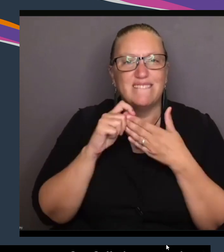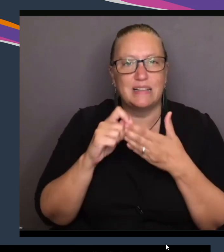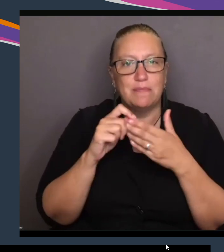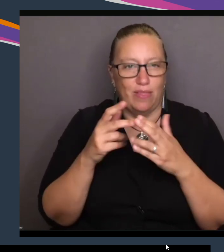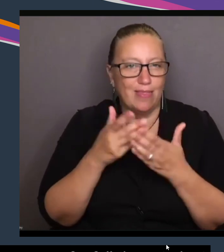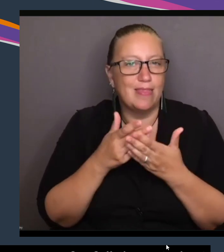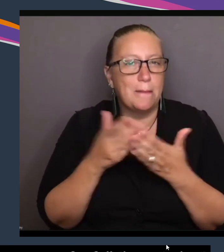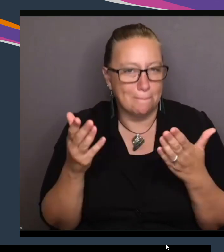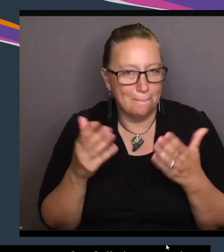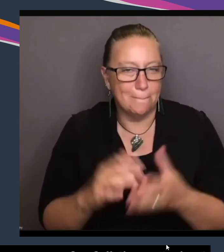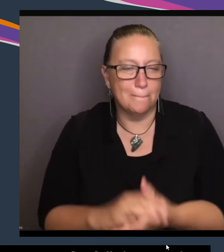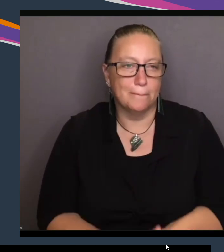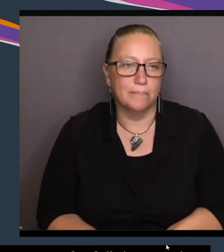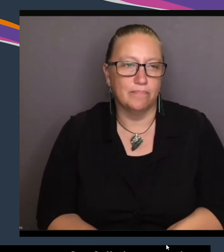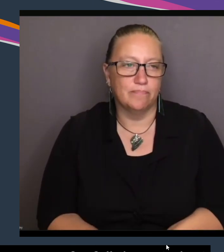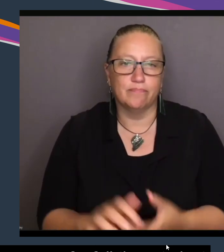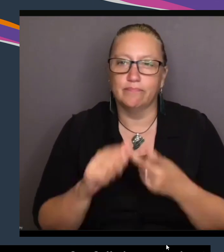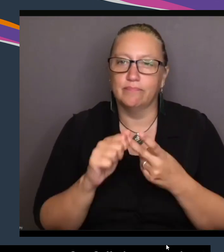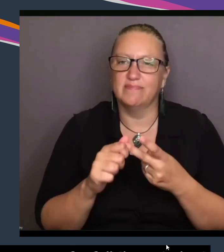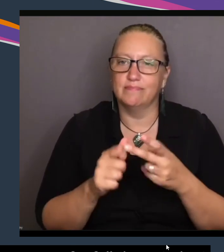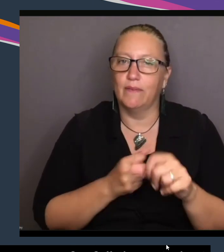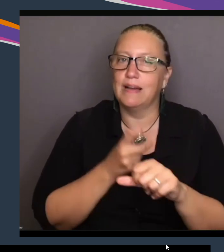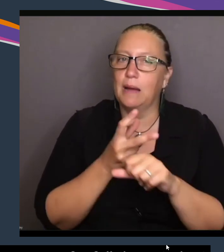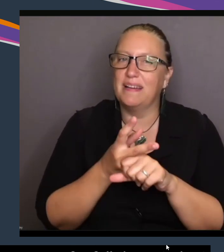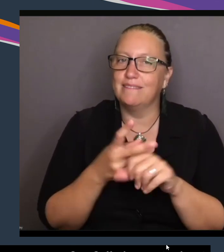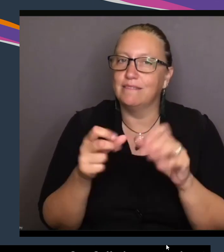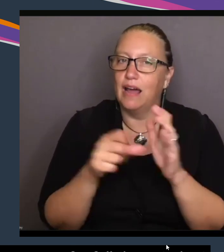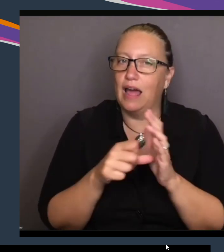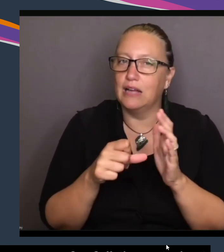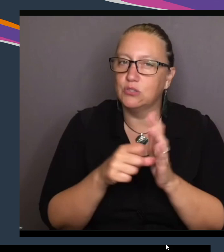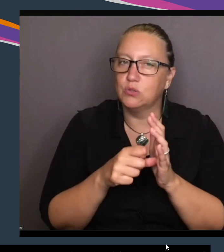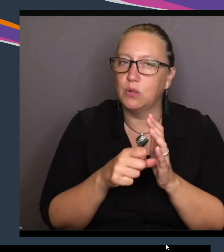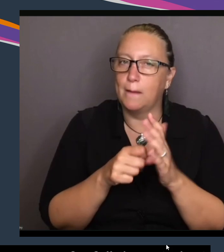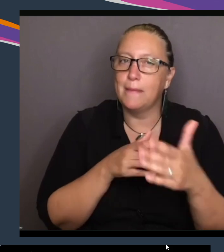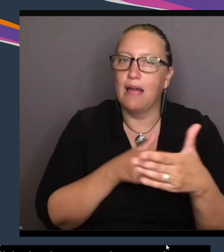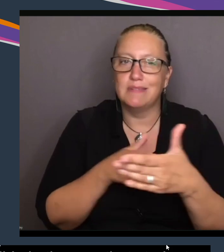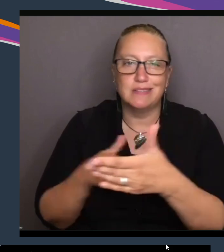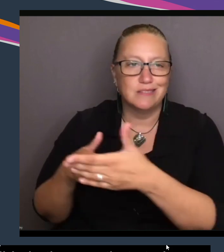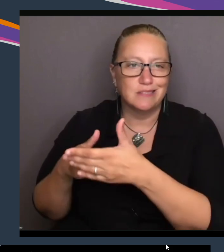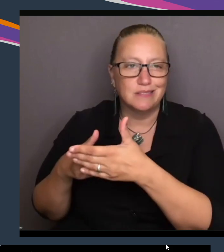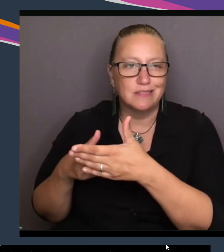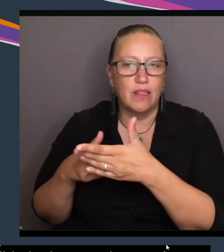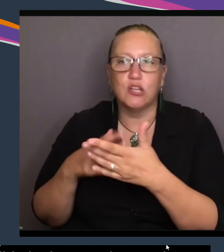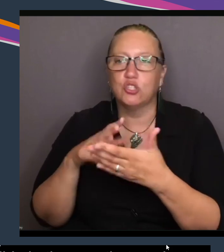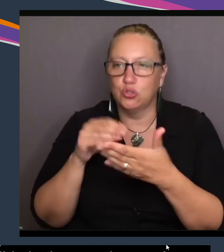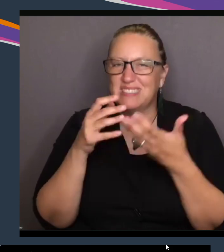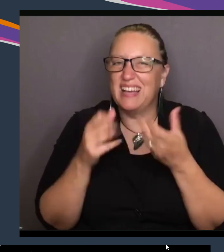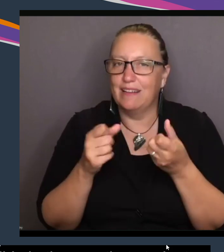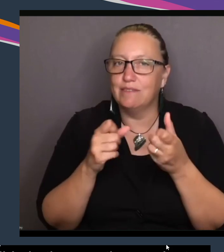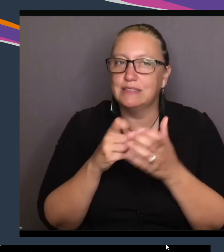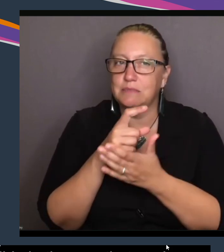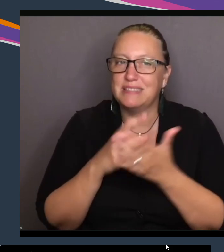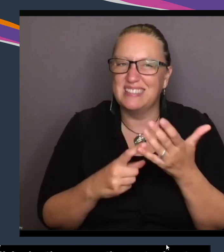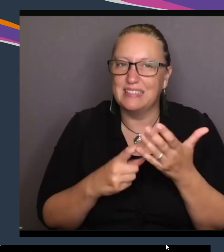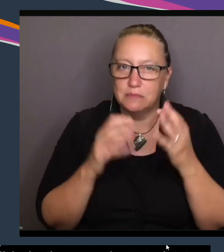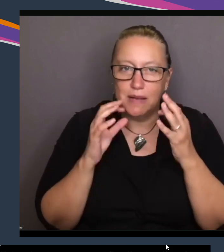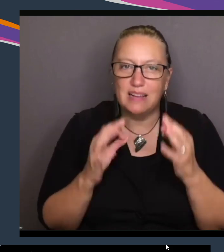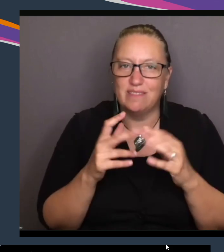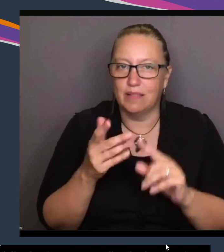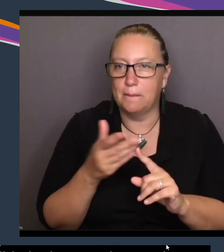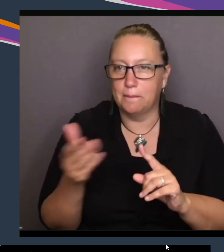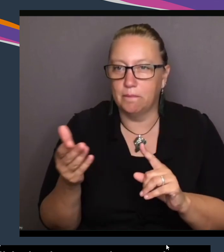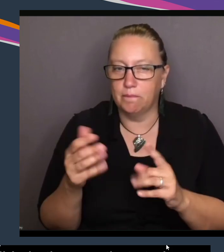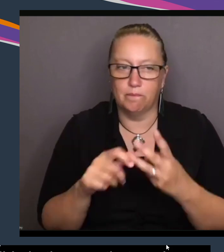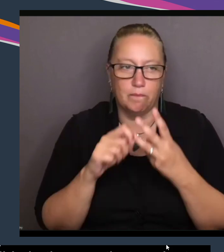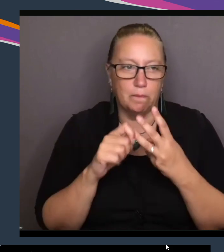financial barriers and the significant financial barriers that students with disability face, connection and community and connection to